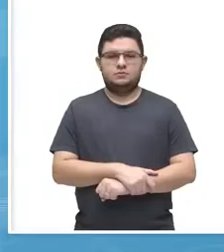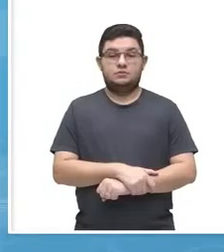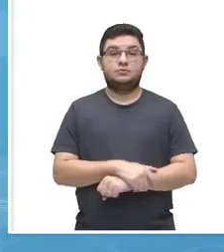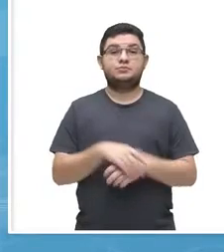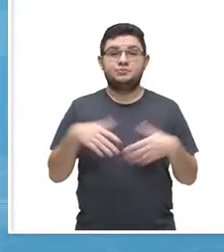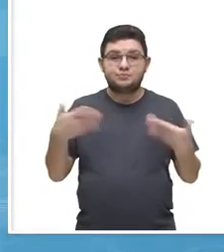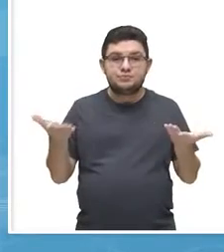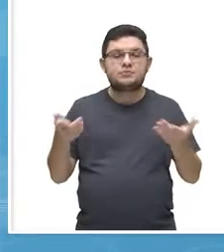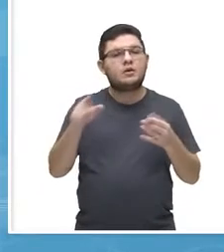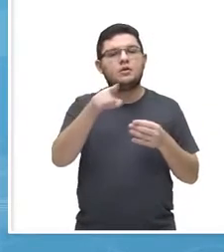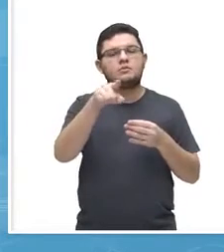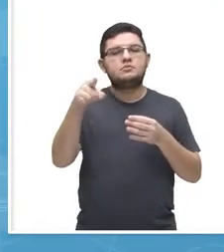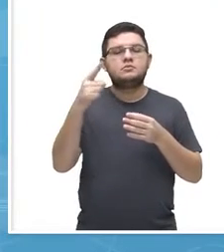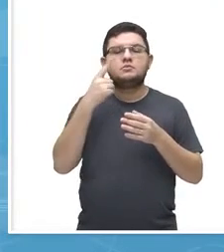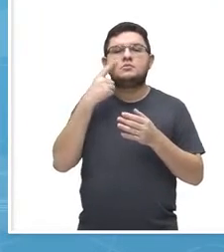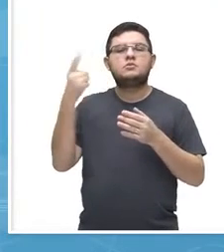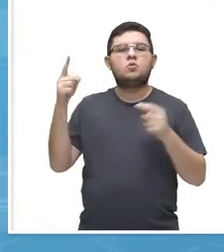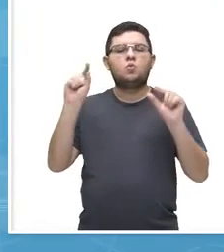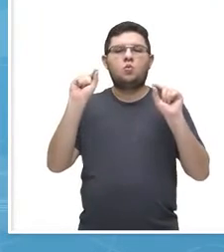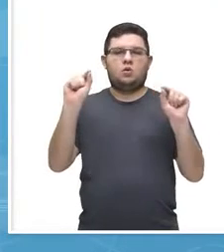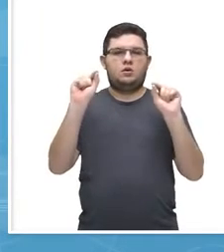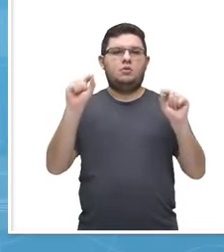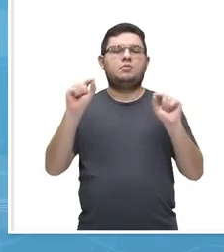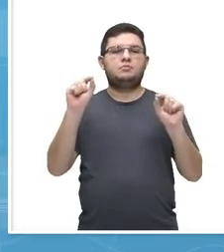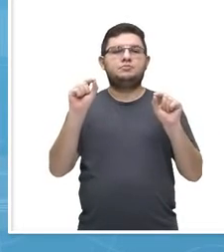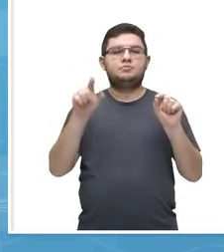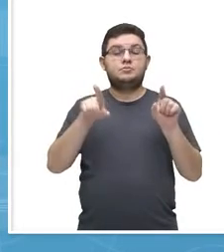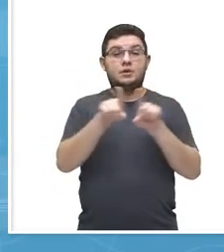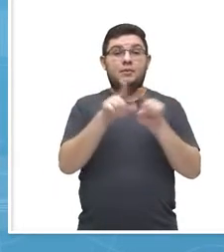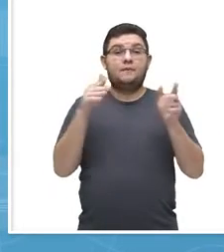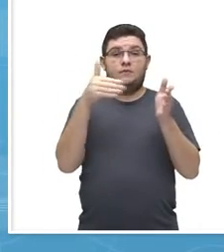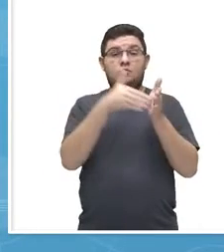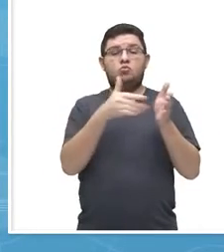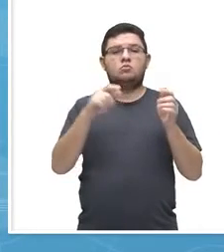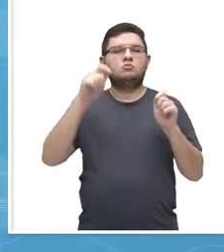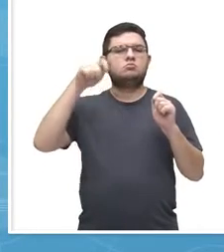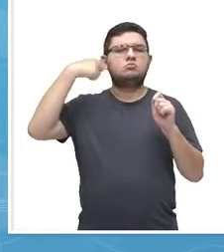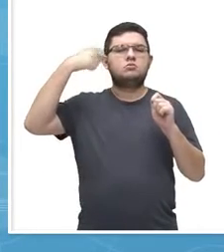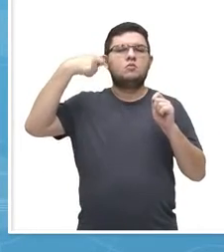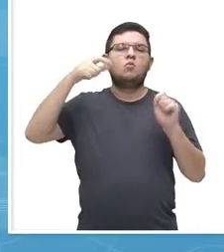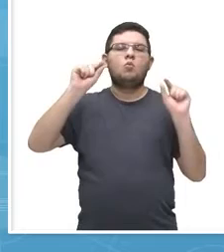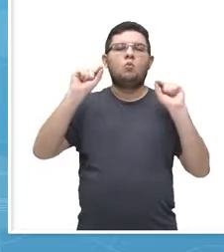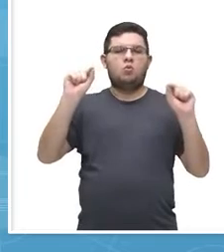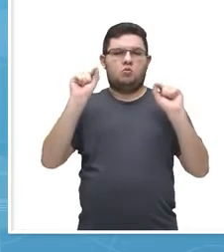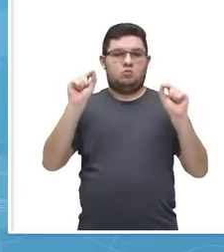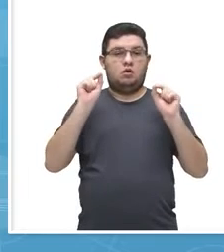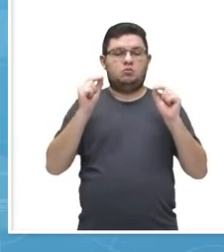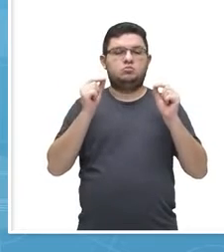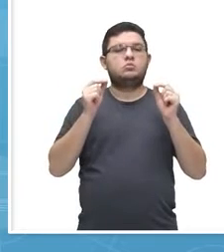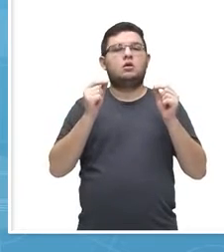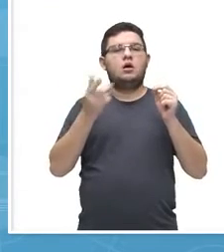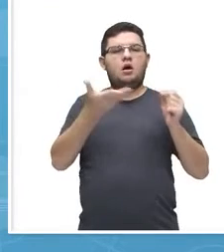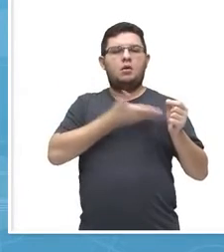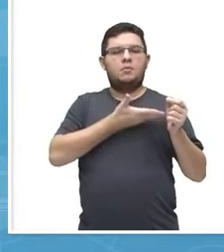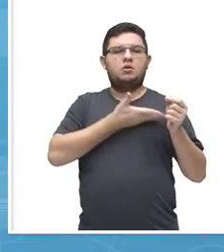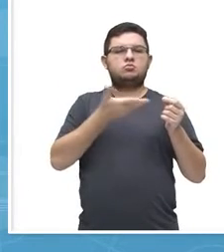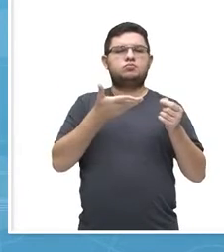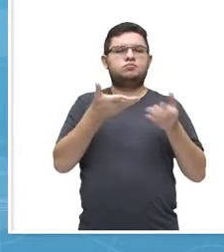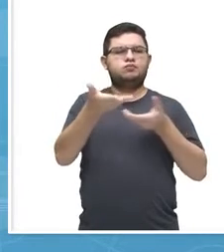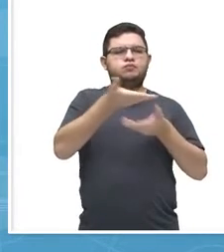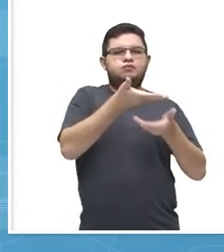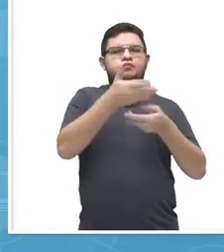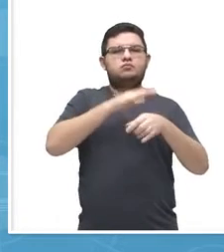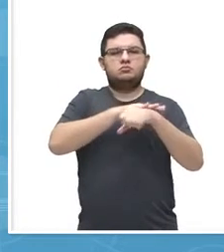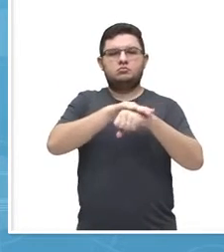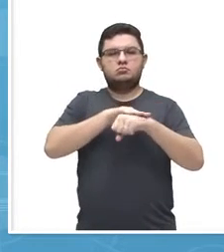Bem, people, vocês puderam acompanhar também, logo nesse último vídeo, uma conversa entre amigos, não é verdade?